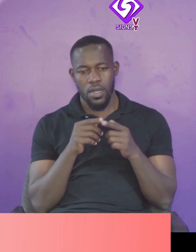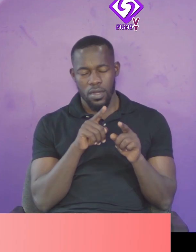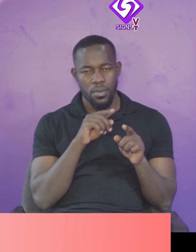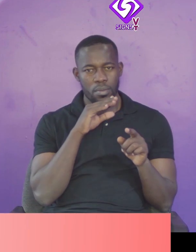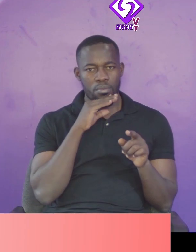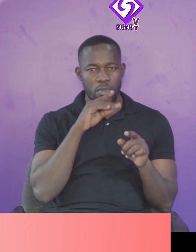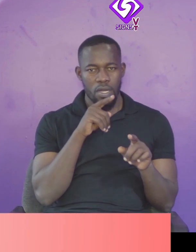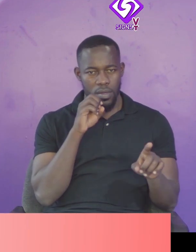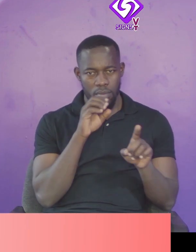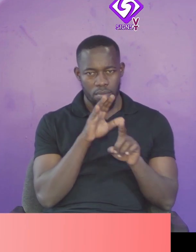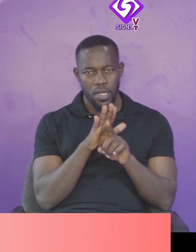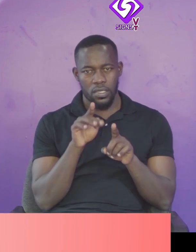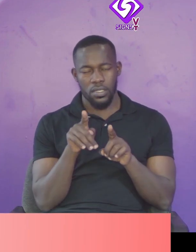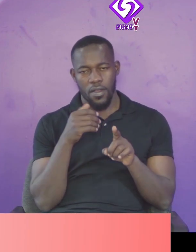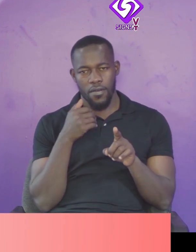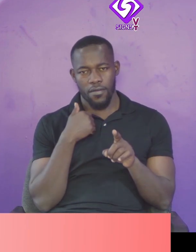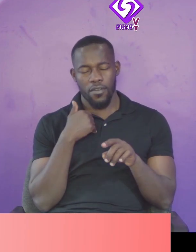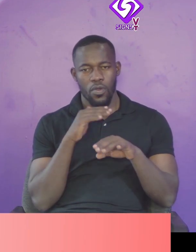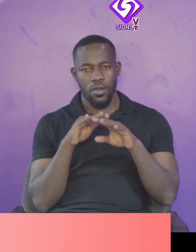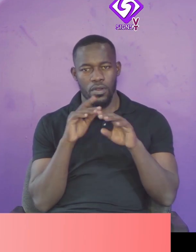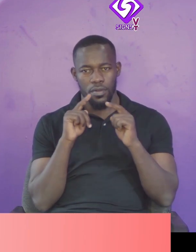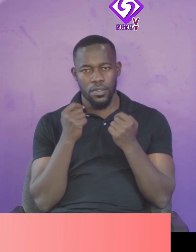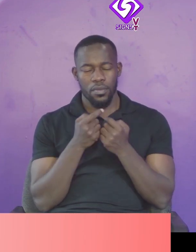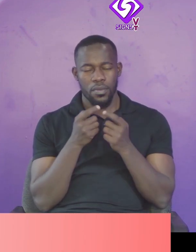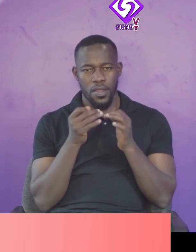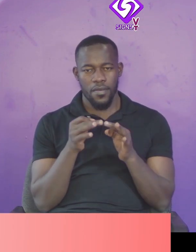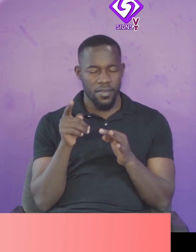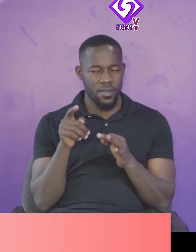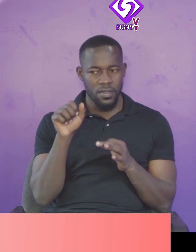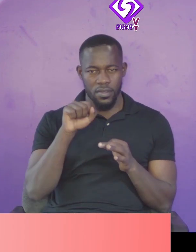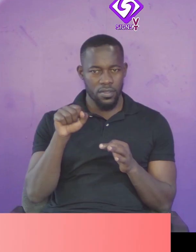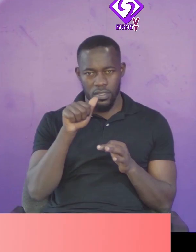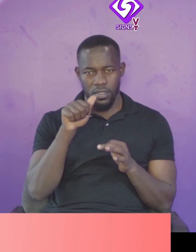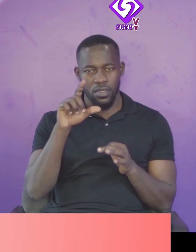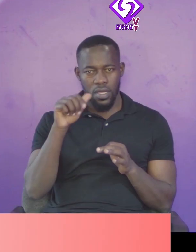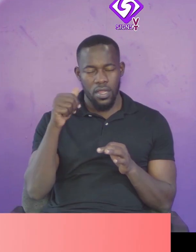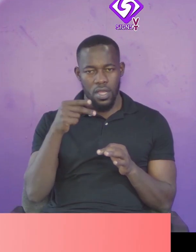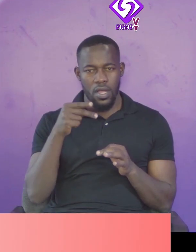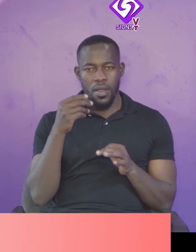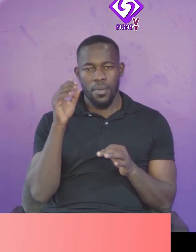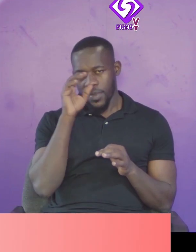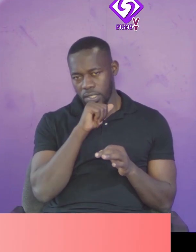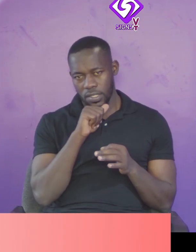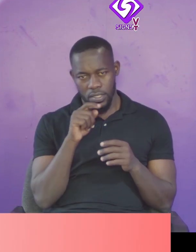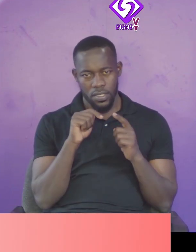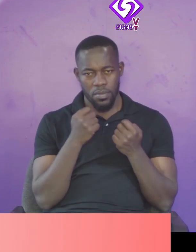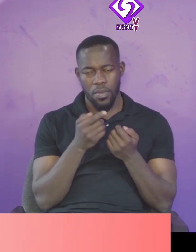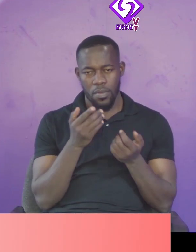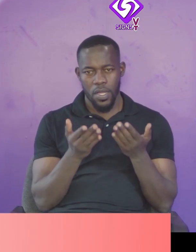on the field. Yeah. So without Mohamed Salah, I will say the team will still be balanced, but they will lack